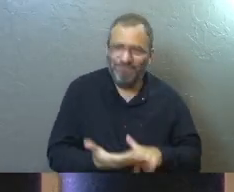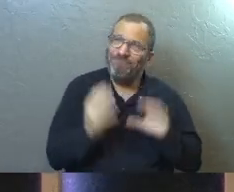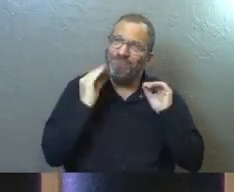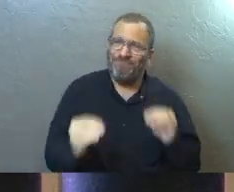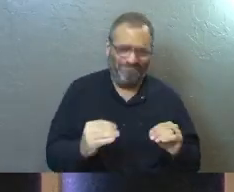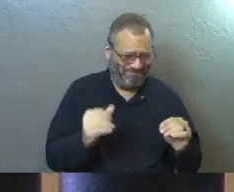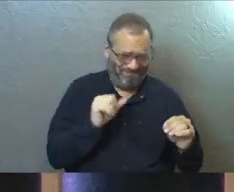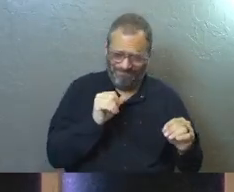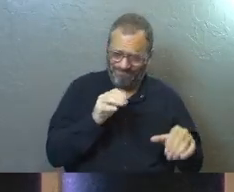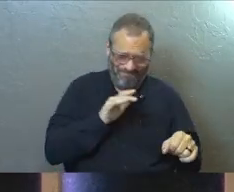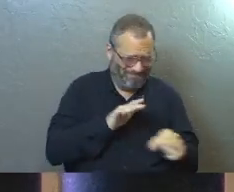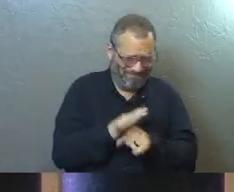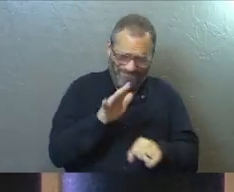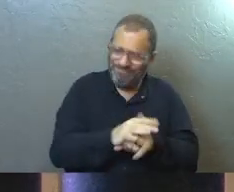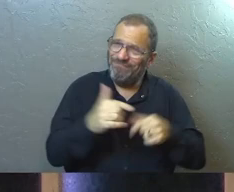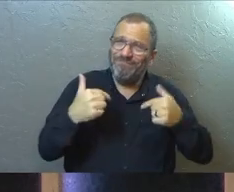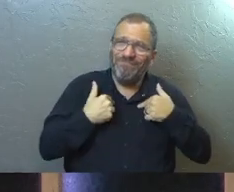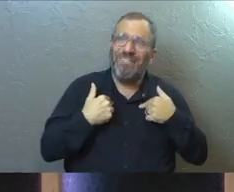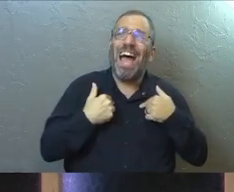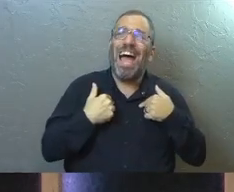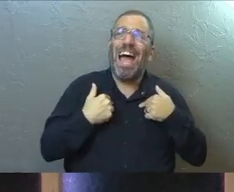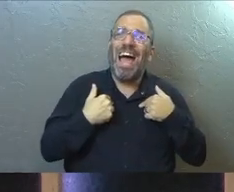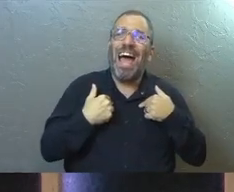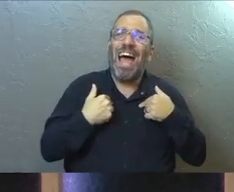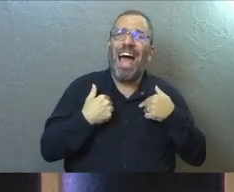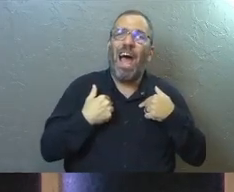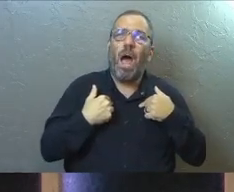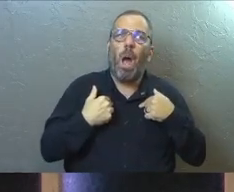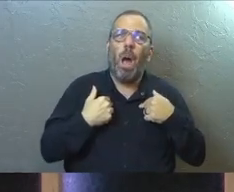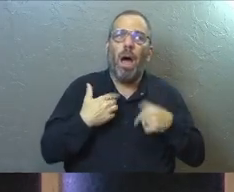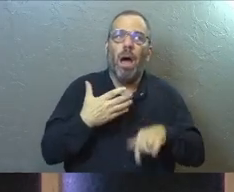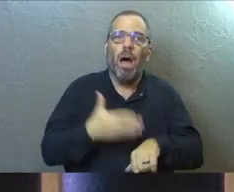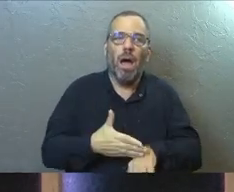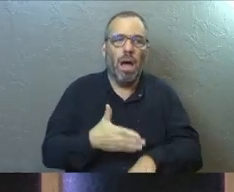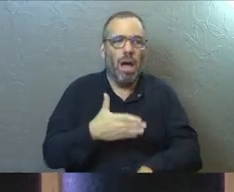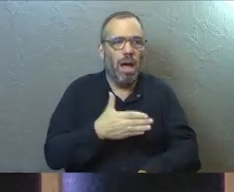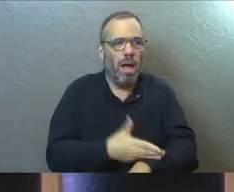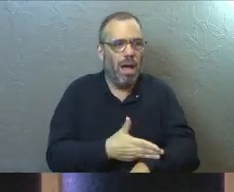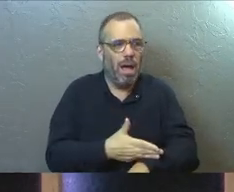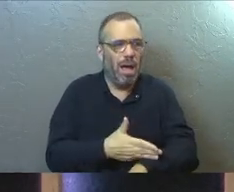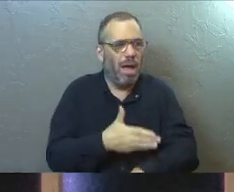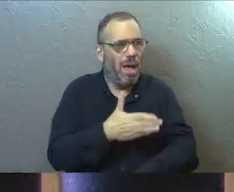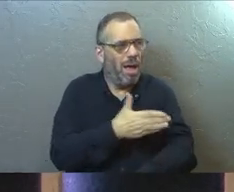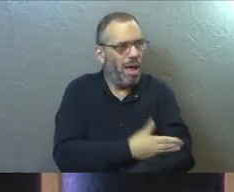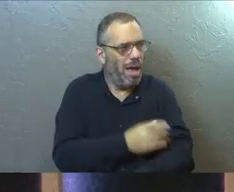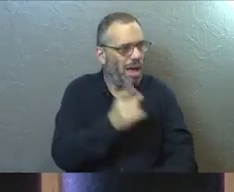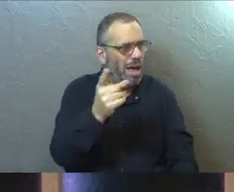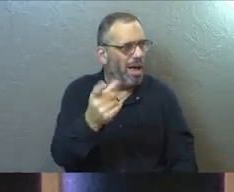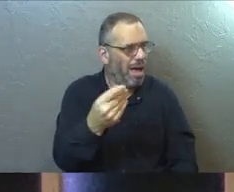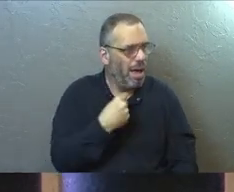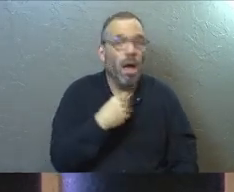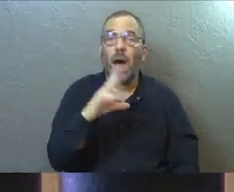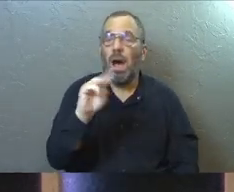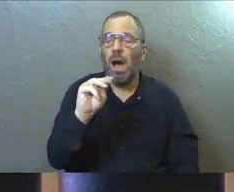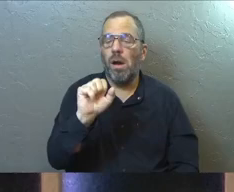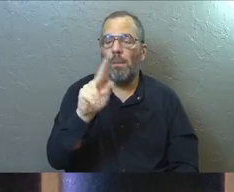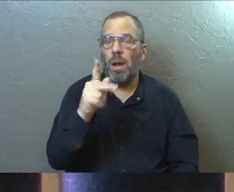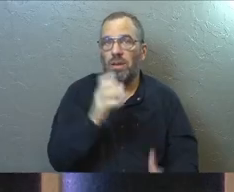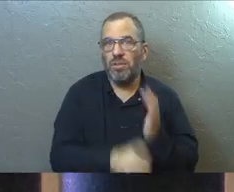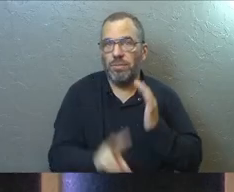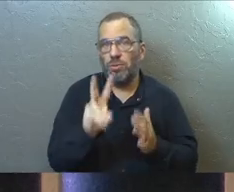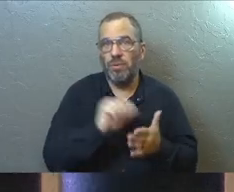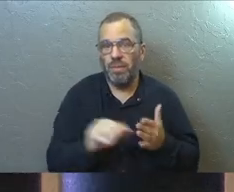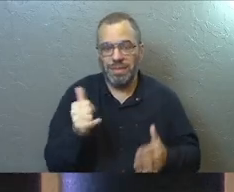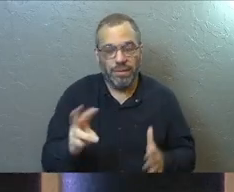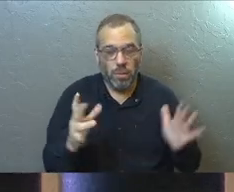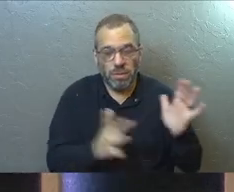Jesus Christ that all of a sudden things start to go better. He also said in Mark 2:17,